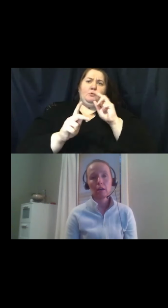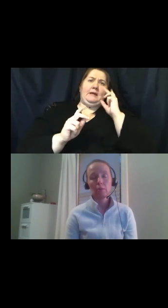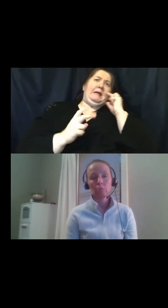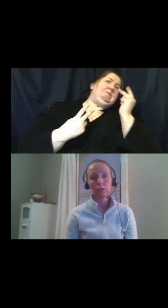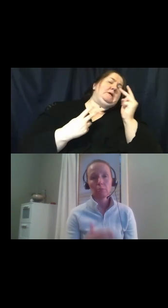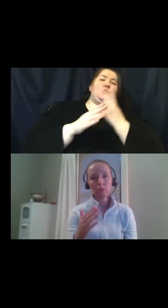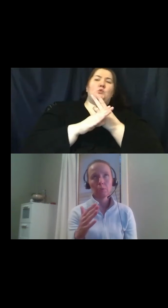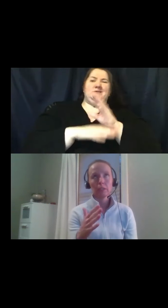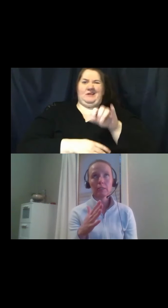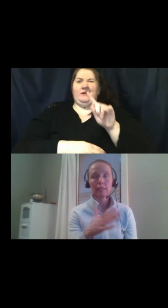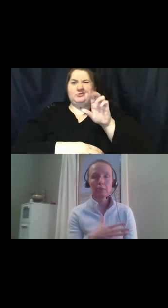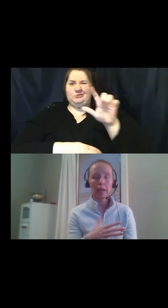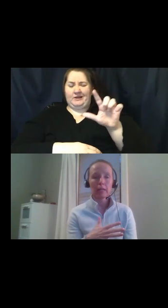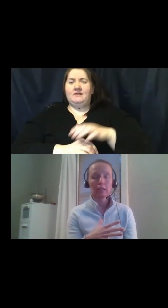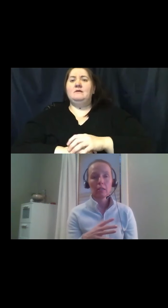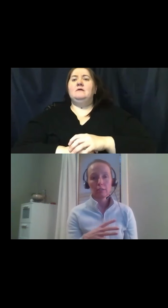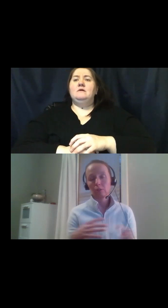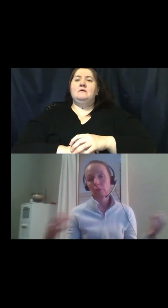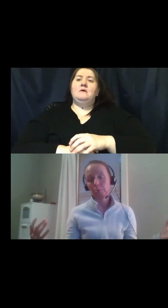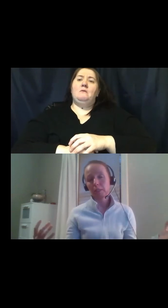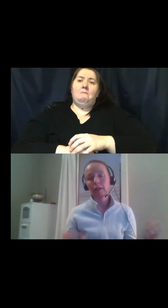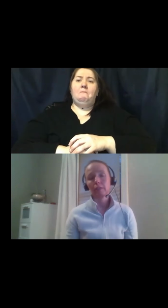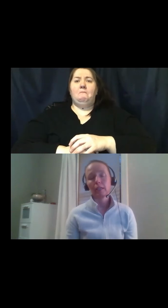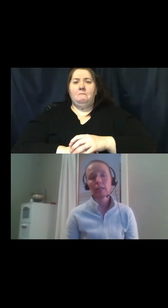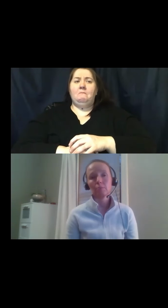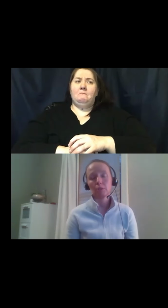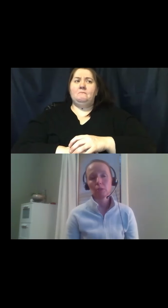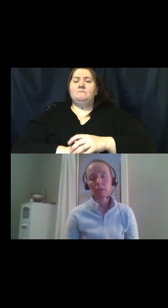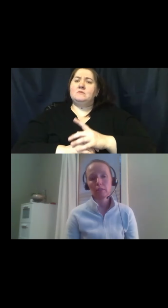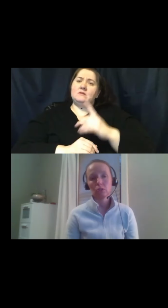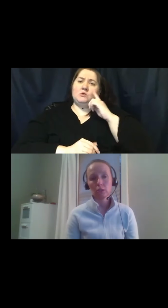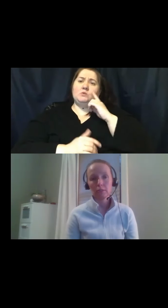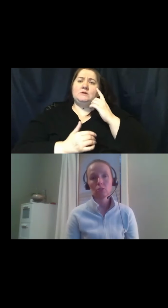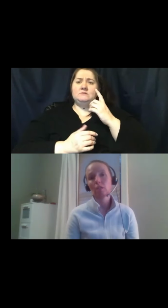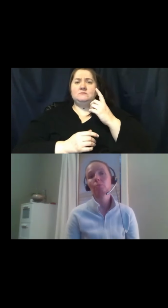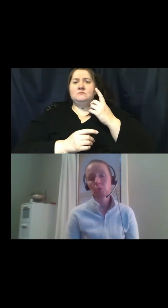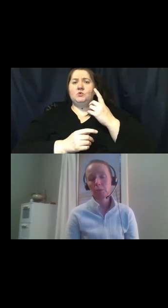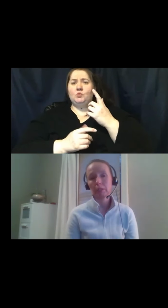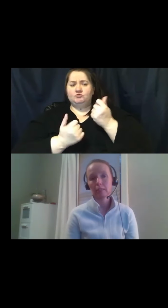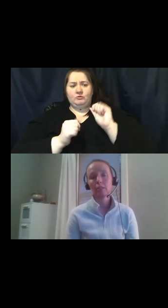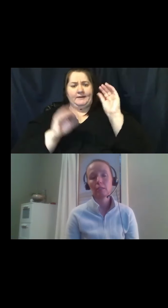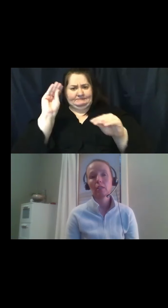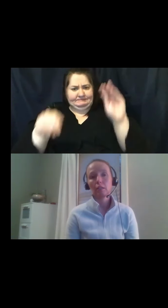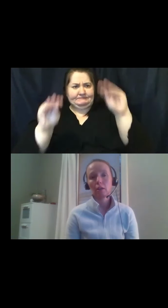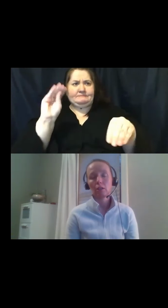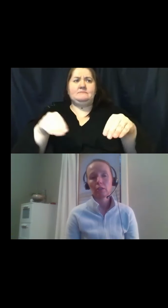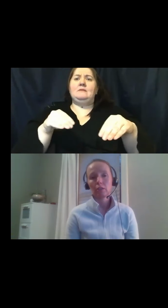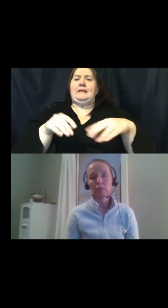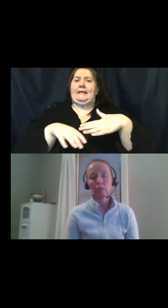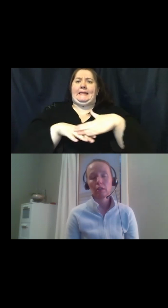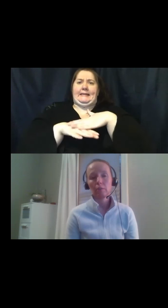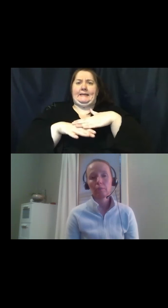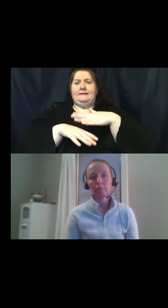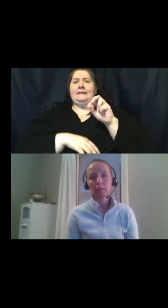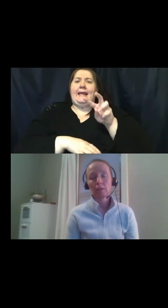certainly with an appropriate setback, there will be a lot of enhancement where native trees and shrubs will be planted